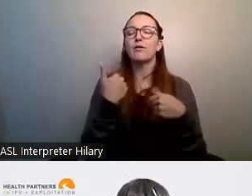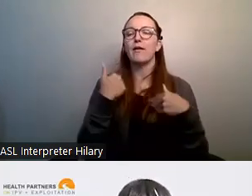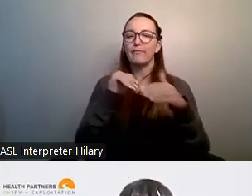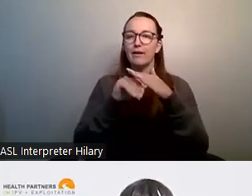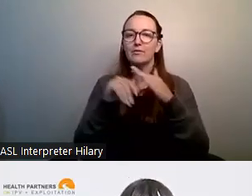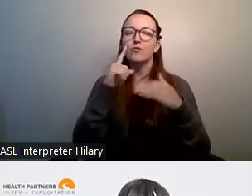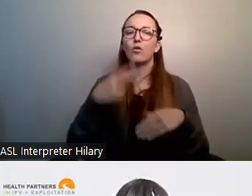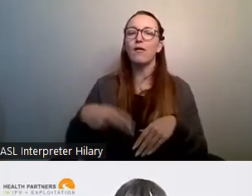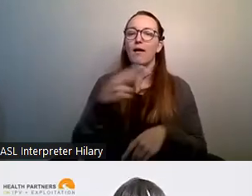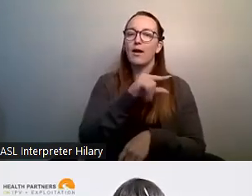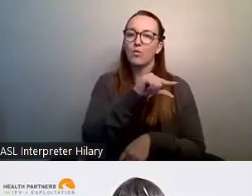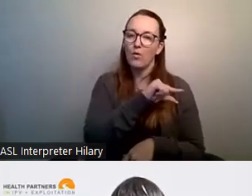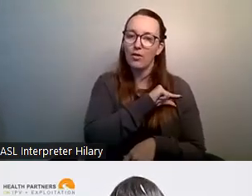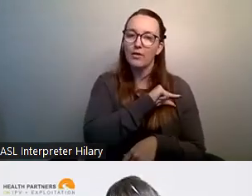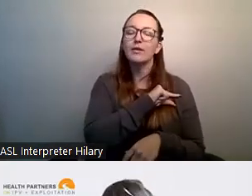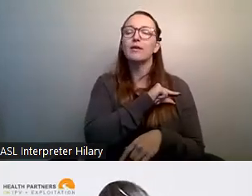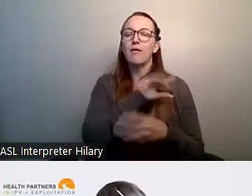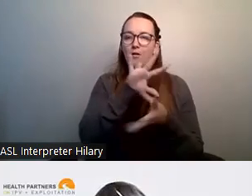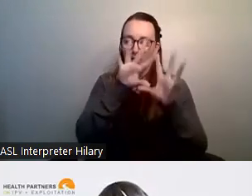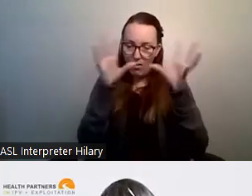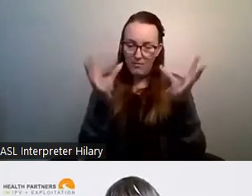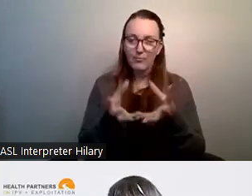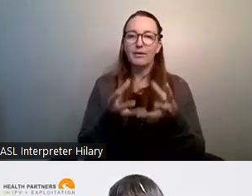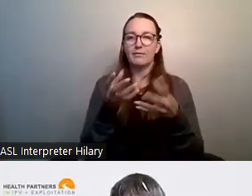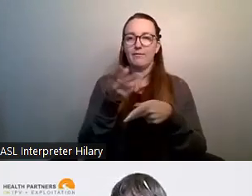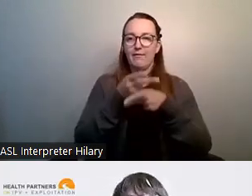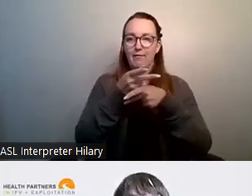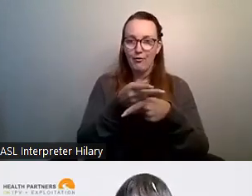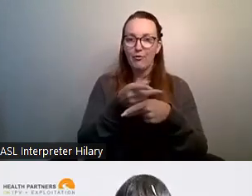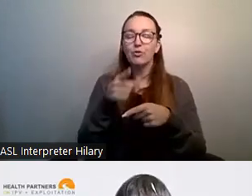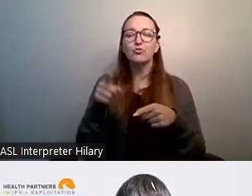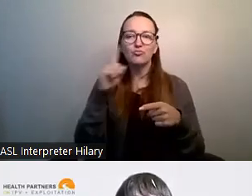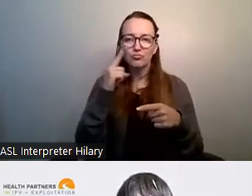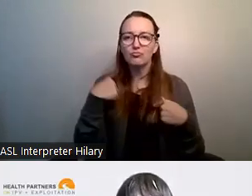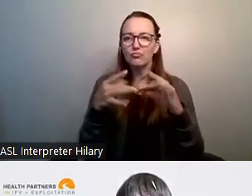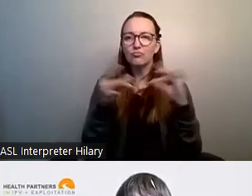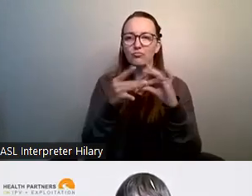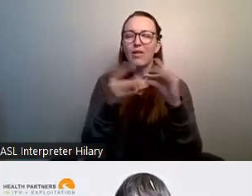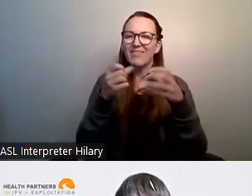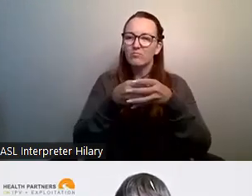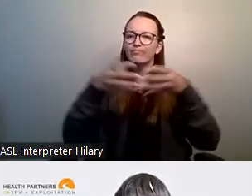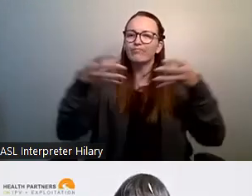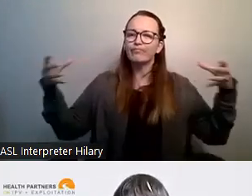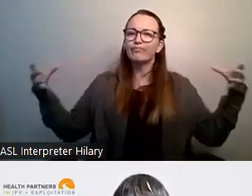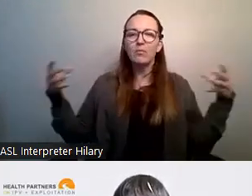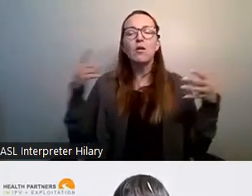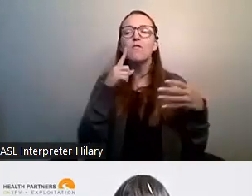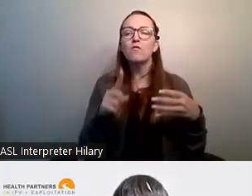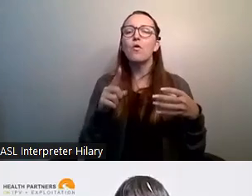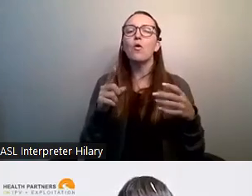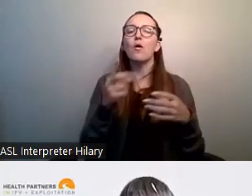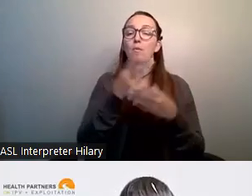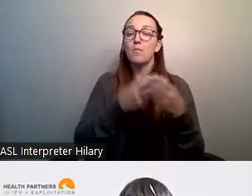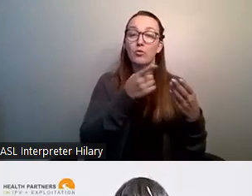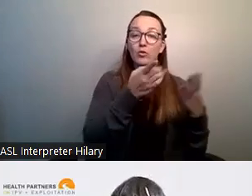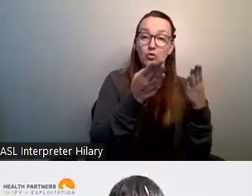quality, comprehensive primary care. And you heard me mention this expansion, both of the service units and